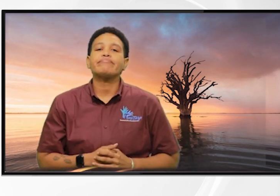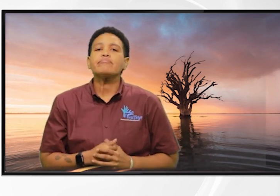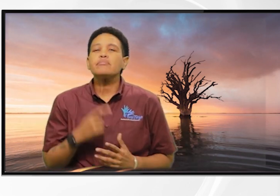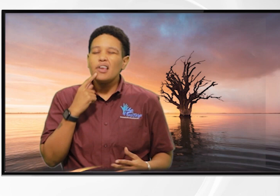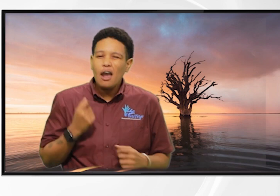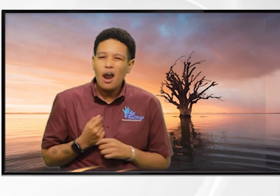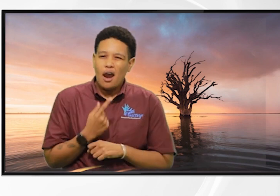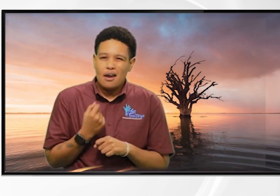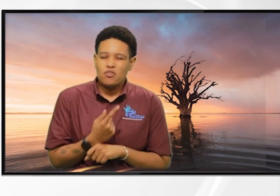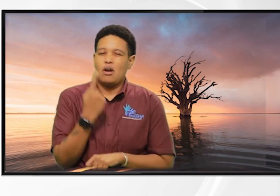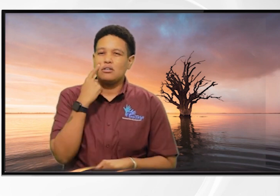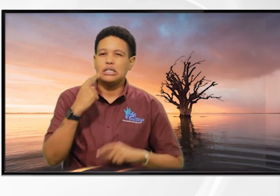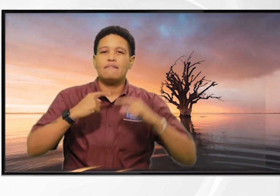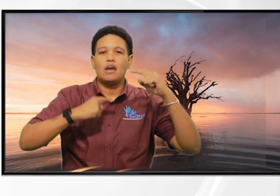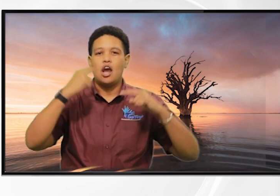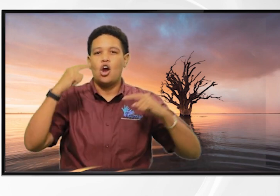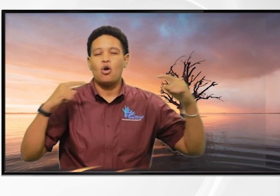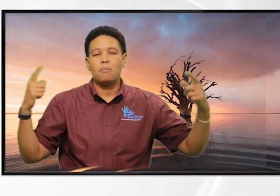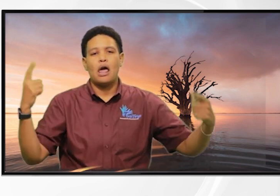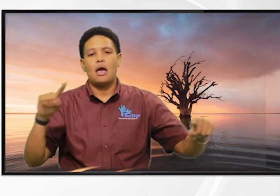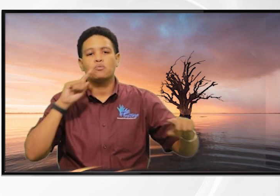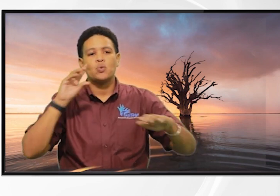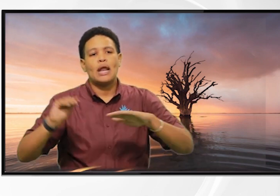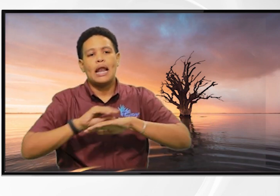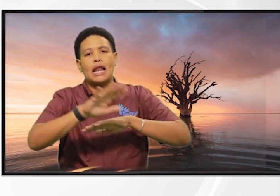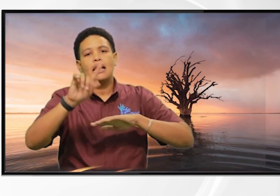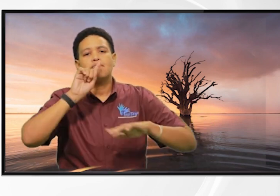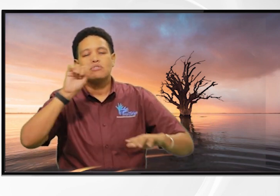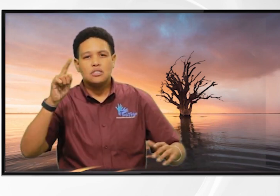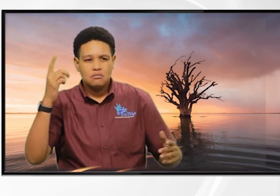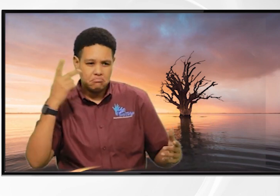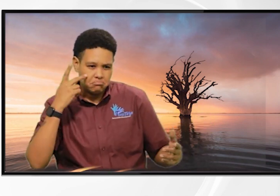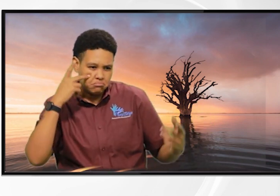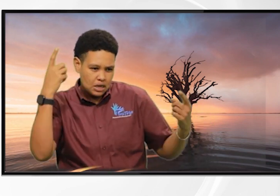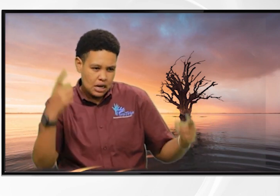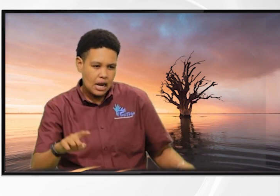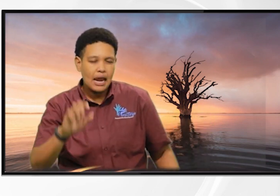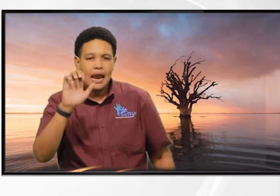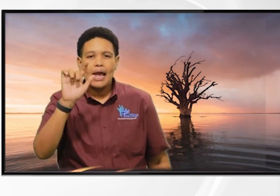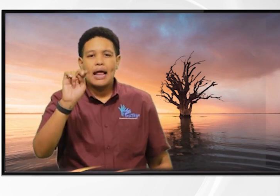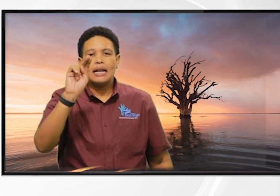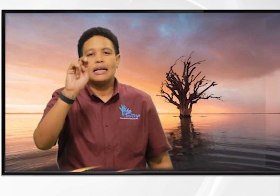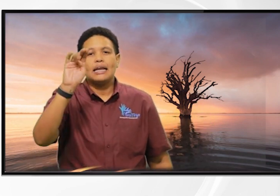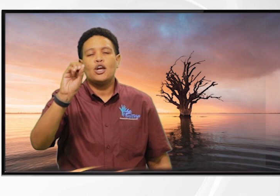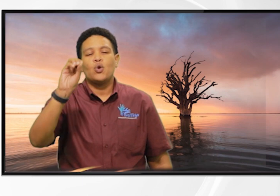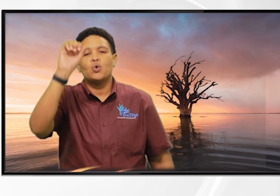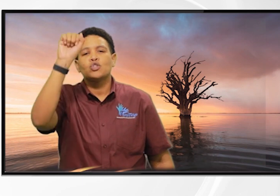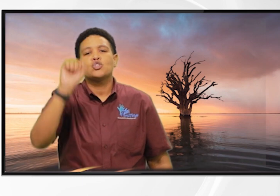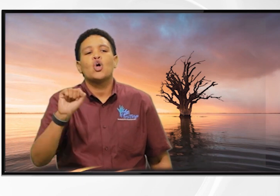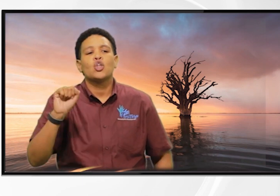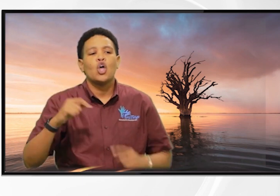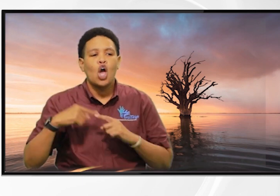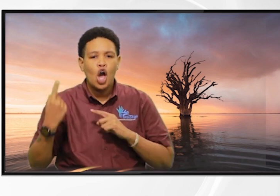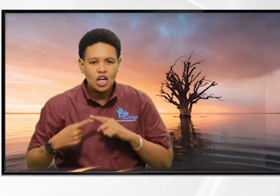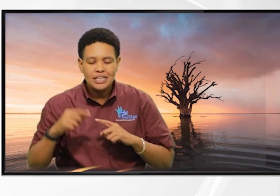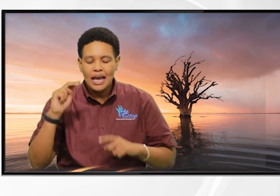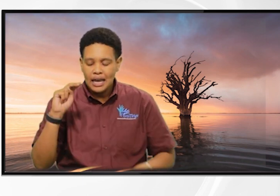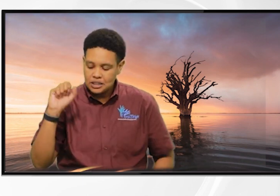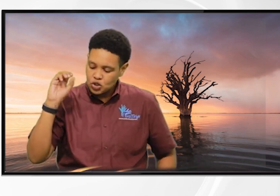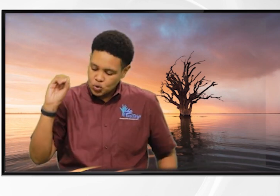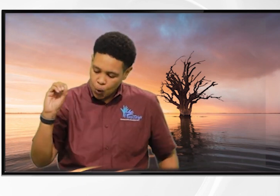Significant year-to-year variability due to the influence of phenomenon like the El Niño Southern Oscillation ENSO,